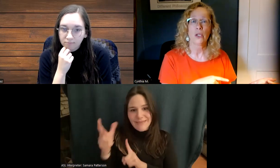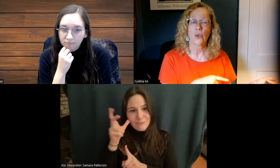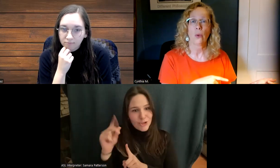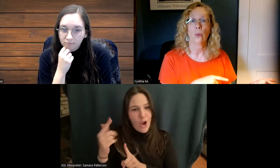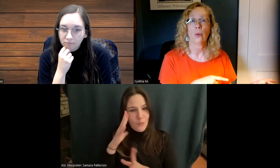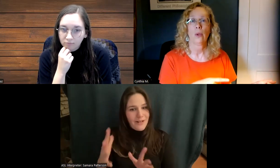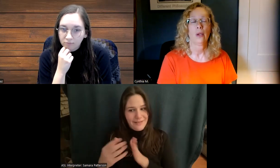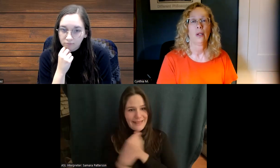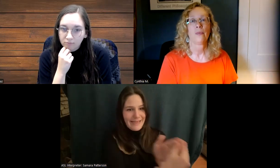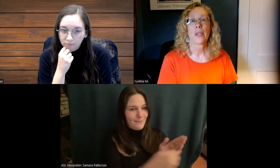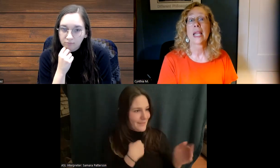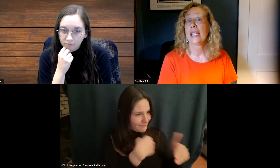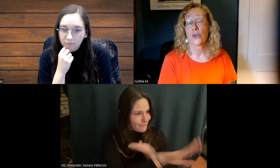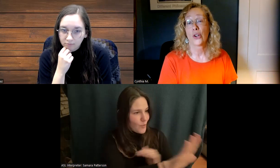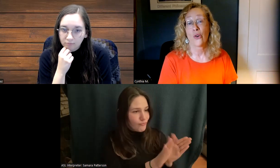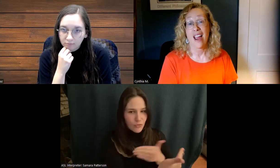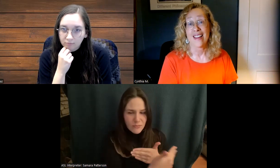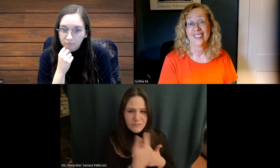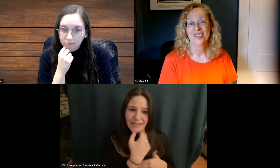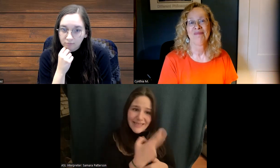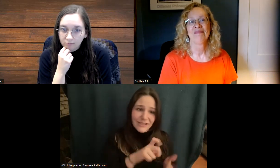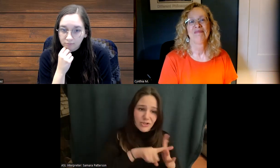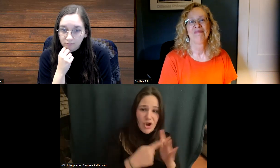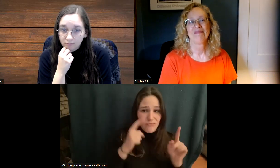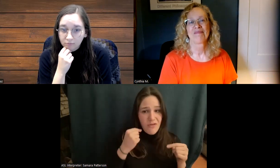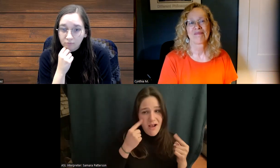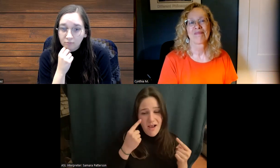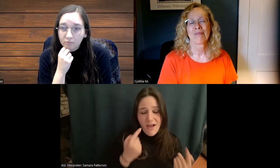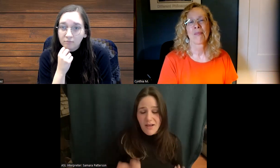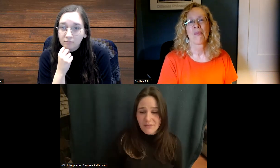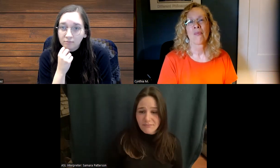will take me to you. And he started crying.